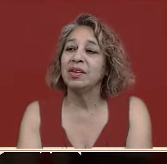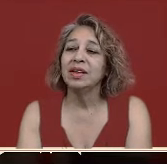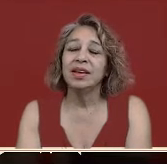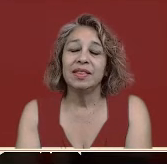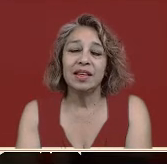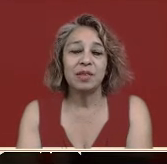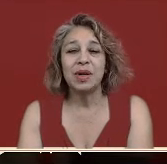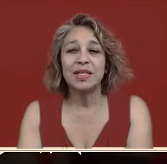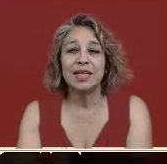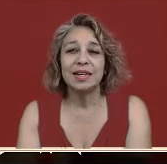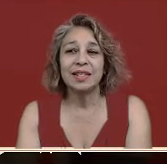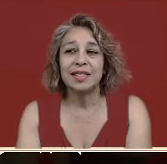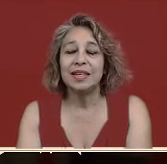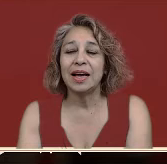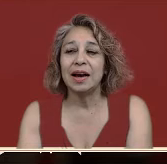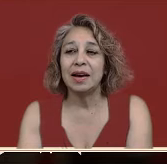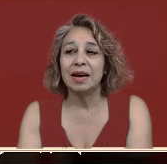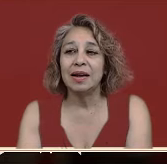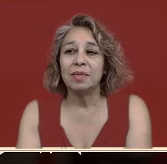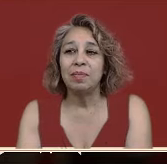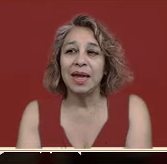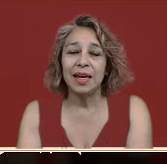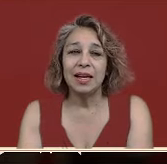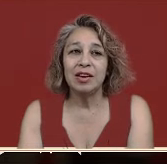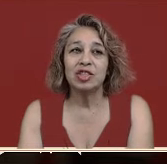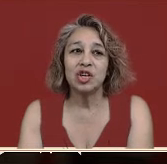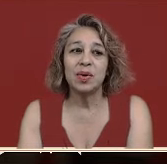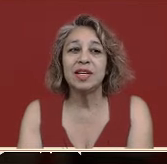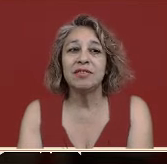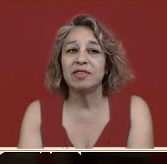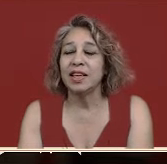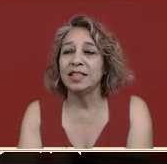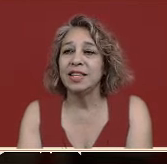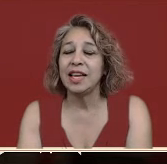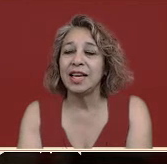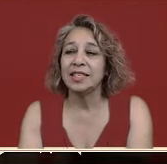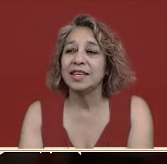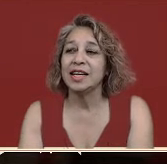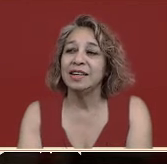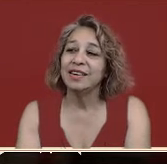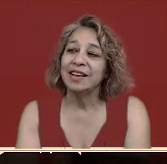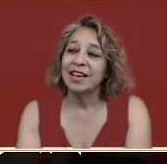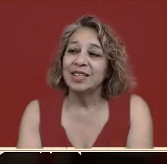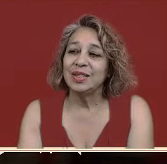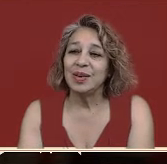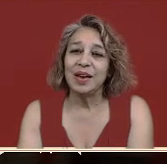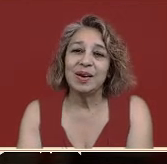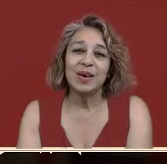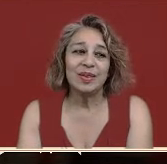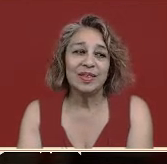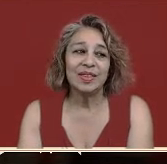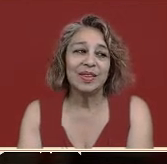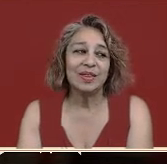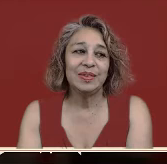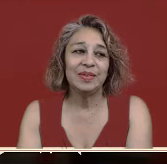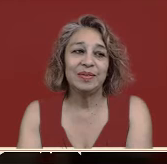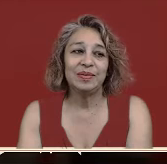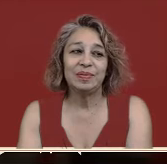several that the president is making, you know, showing the different things that he has done. So here